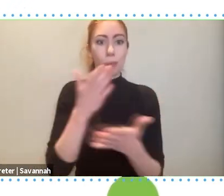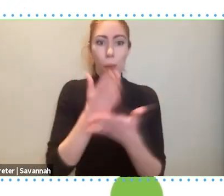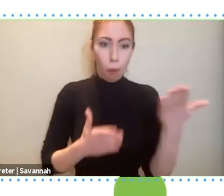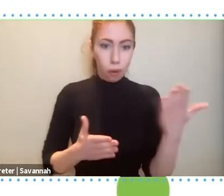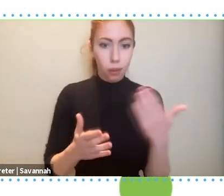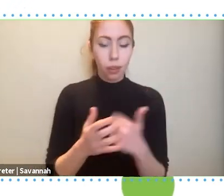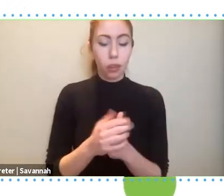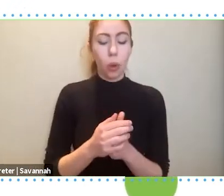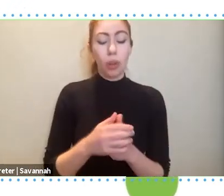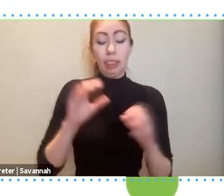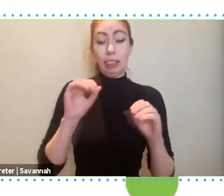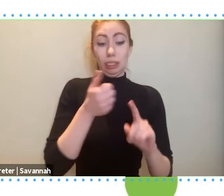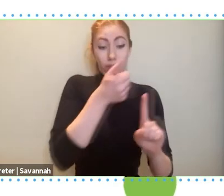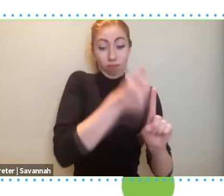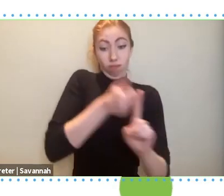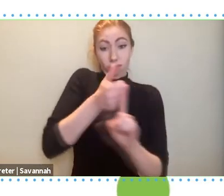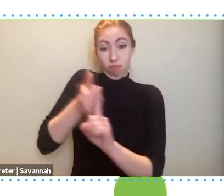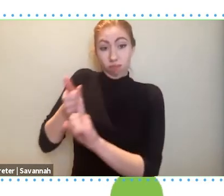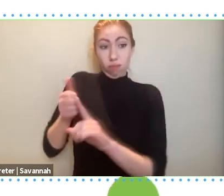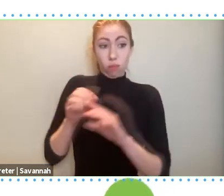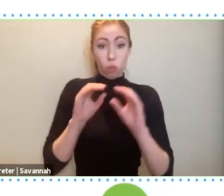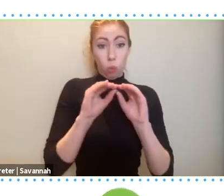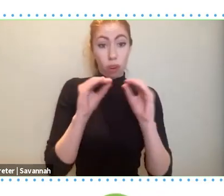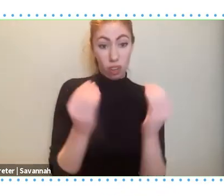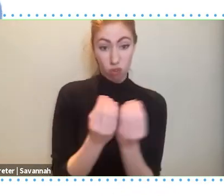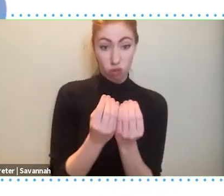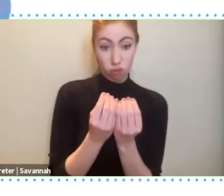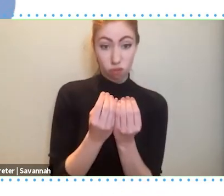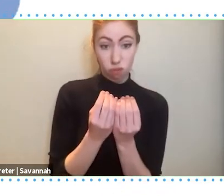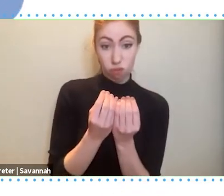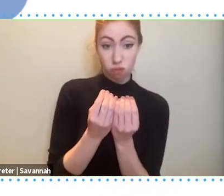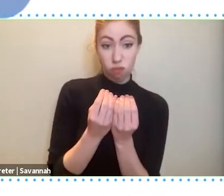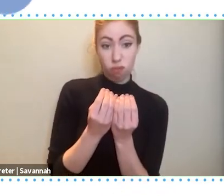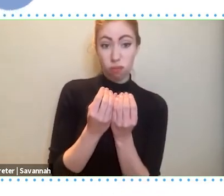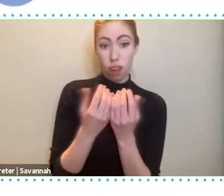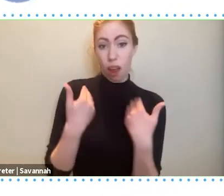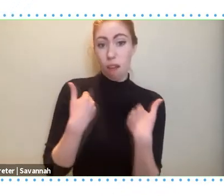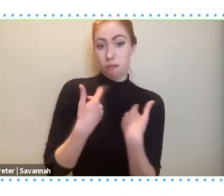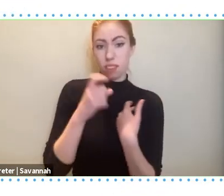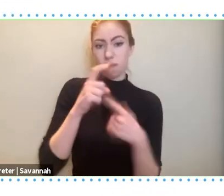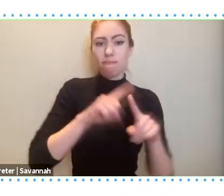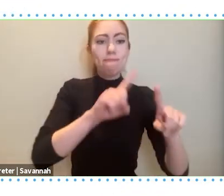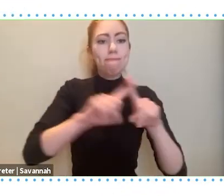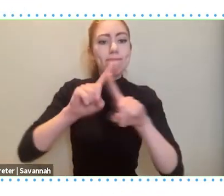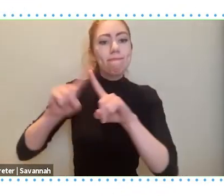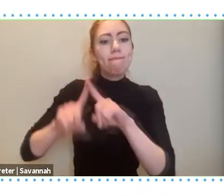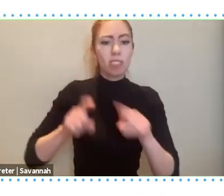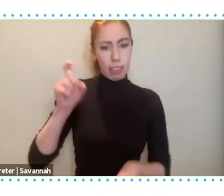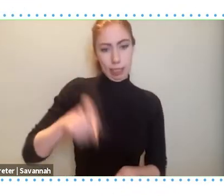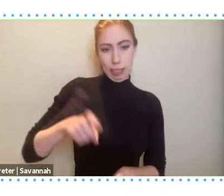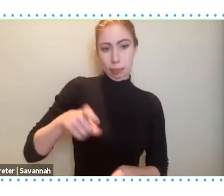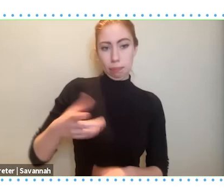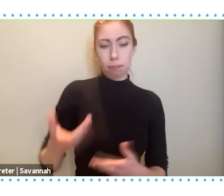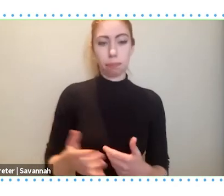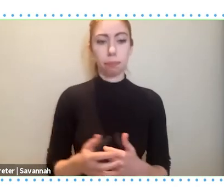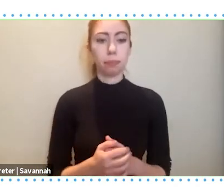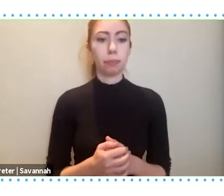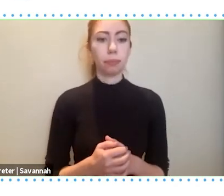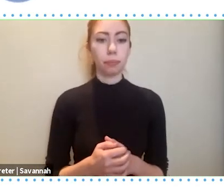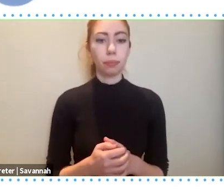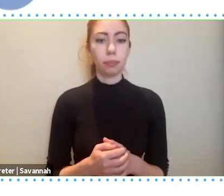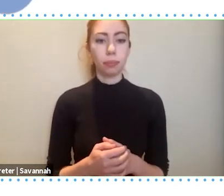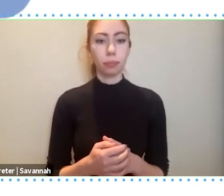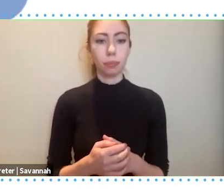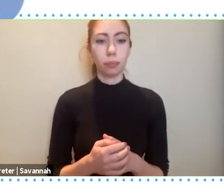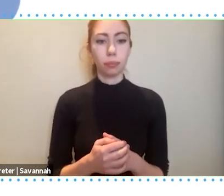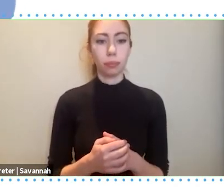each organization. And this is a key message I want us to really talk about and think about today. So they further asserted that after